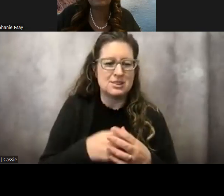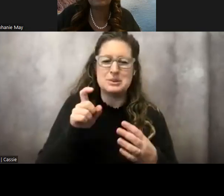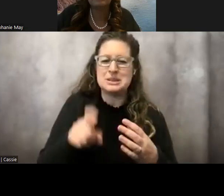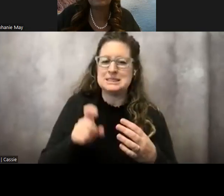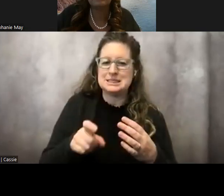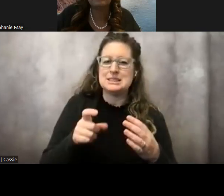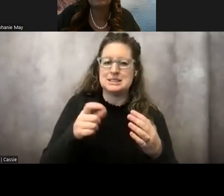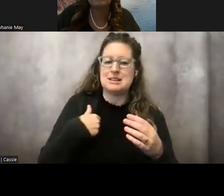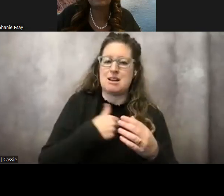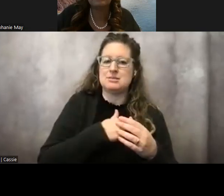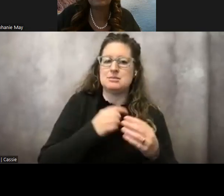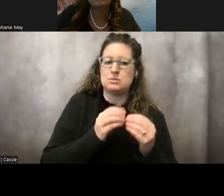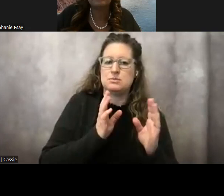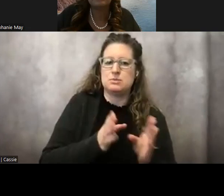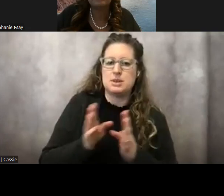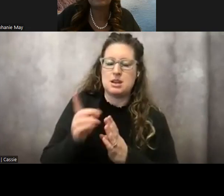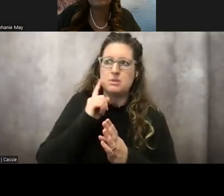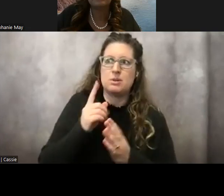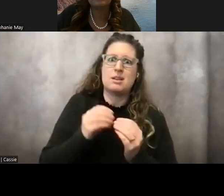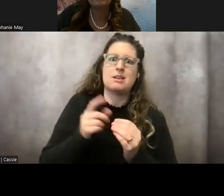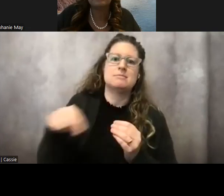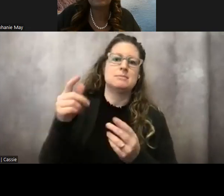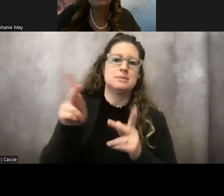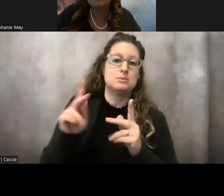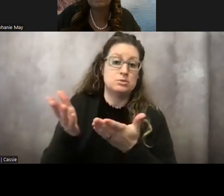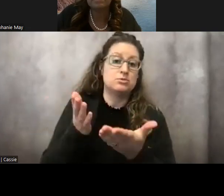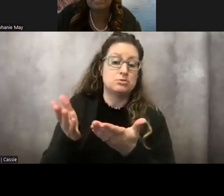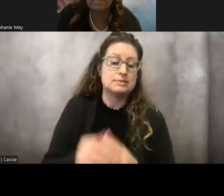in every way for situations like that.